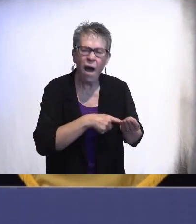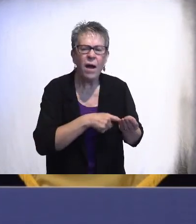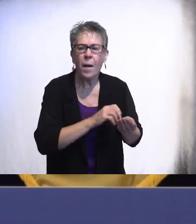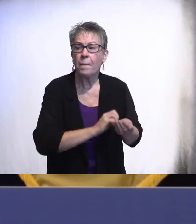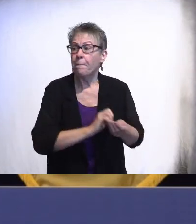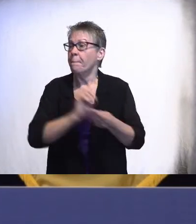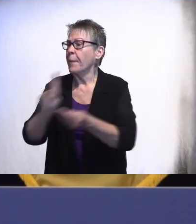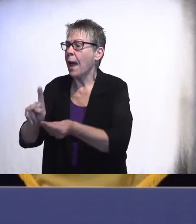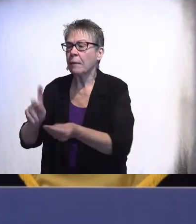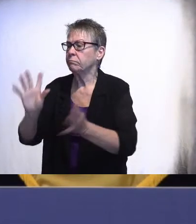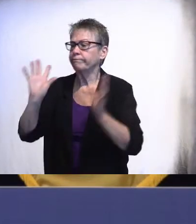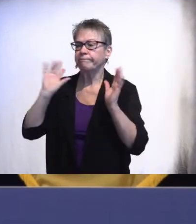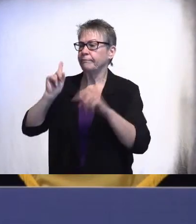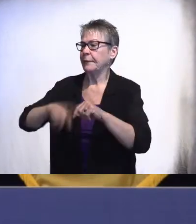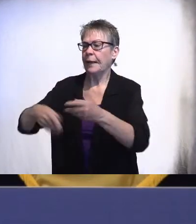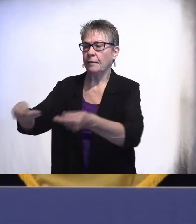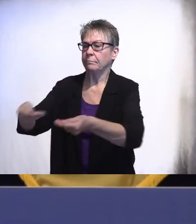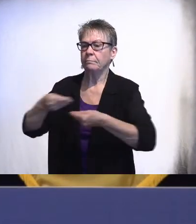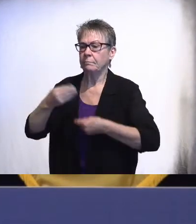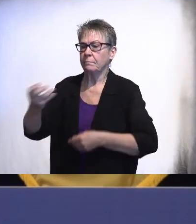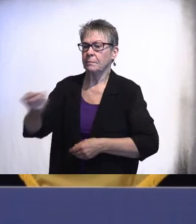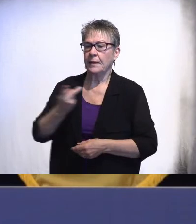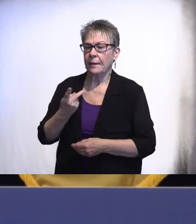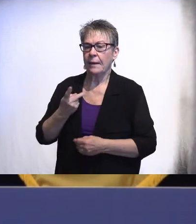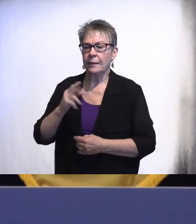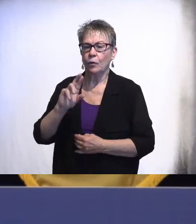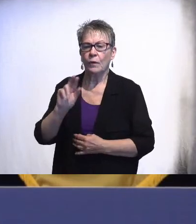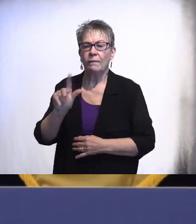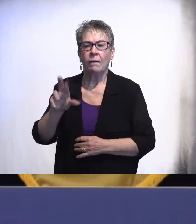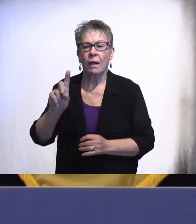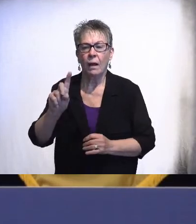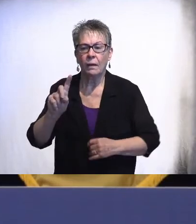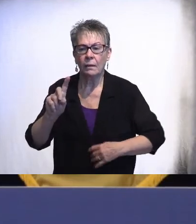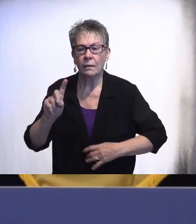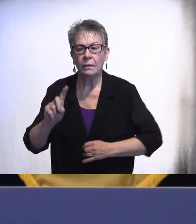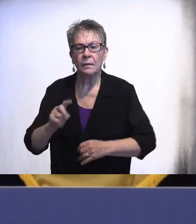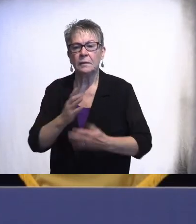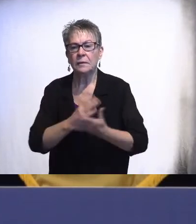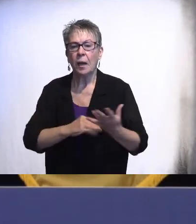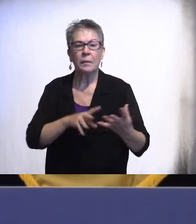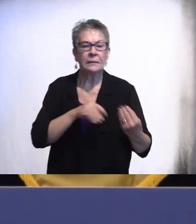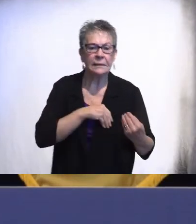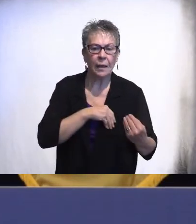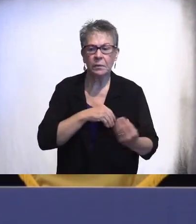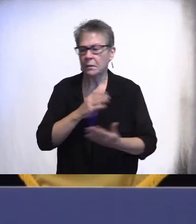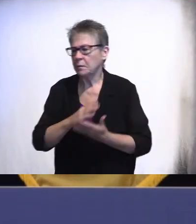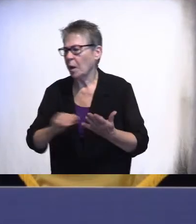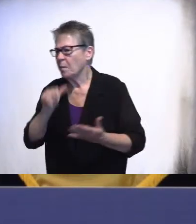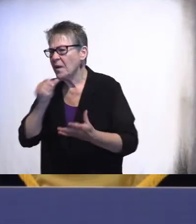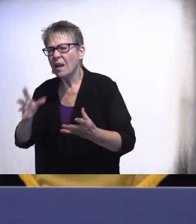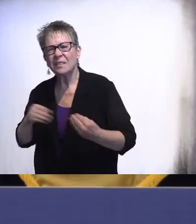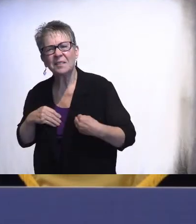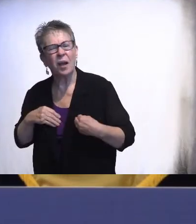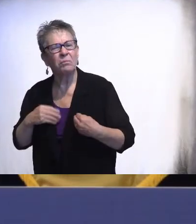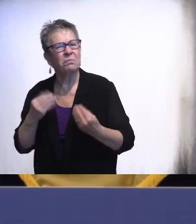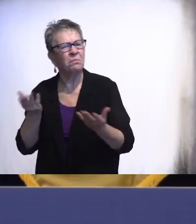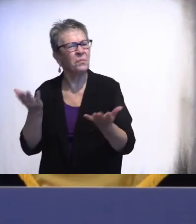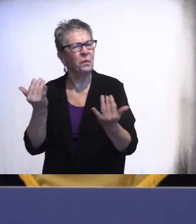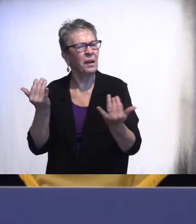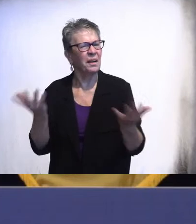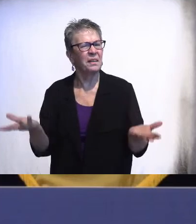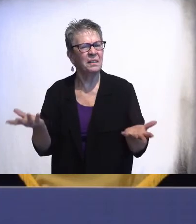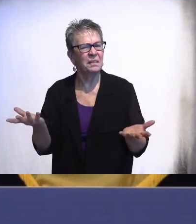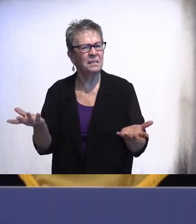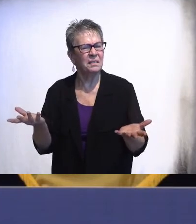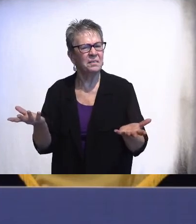they went to another supermarket and they could return a product. So could you please clarify that? And finally, what suggestions would you offer, and I know this is